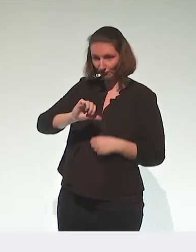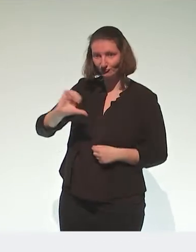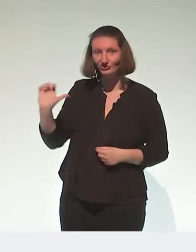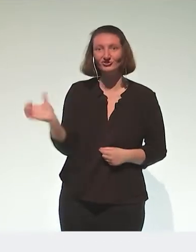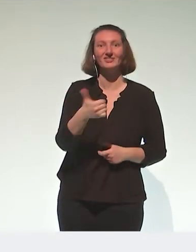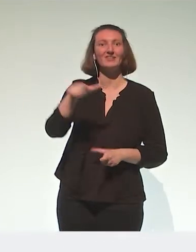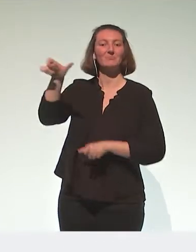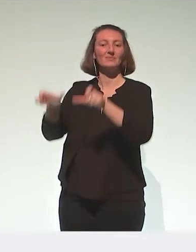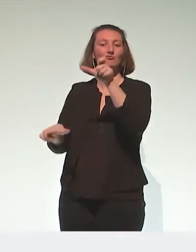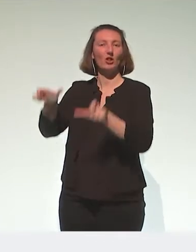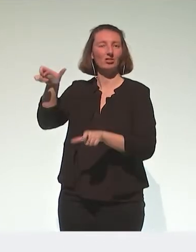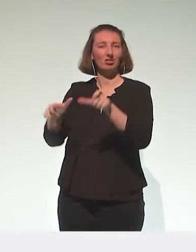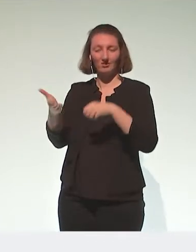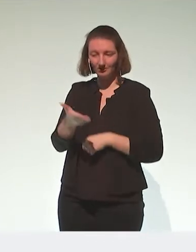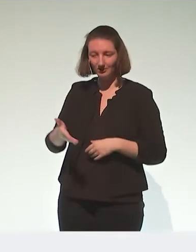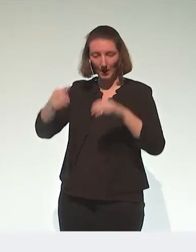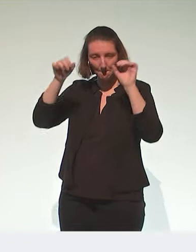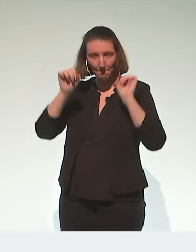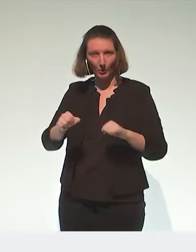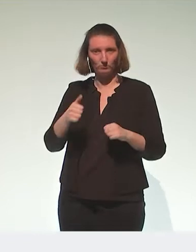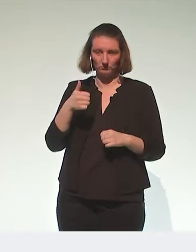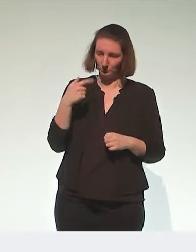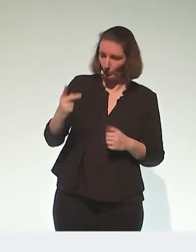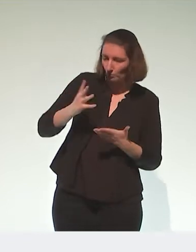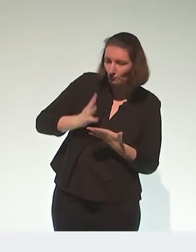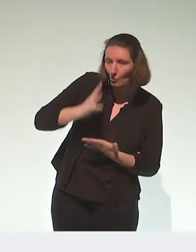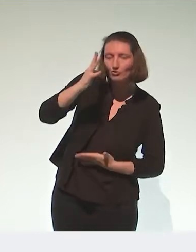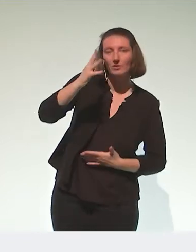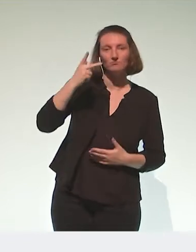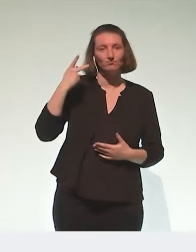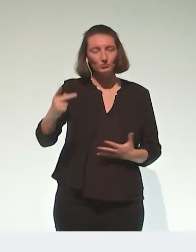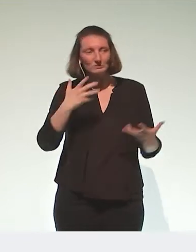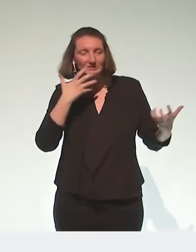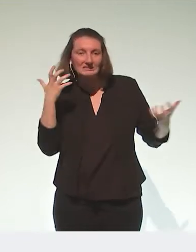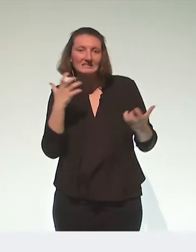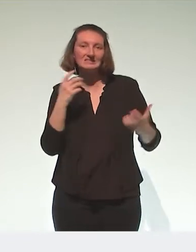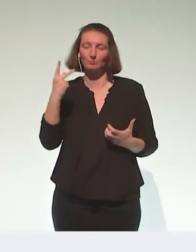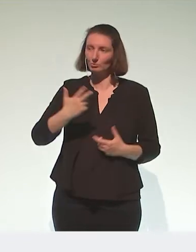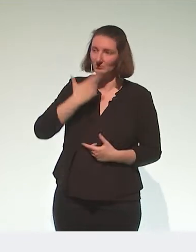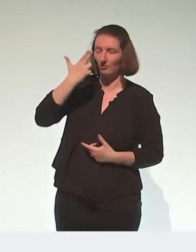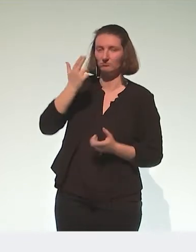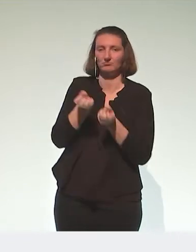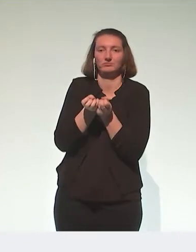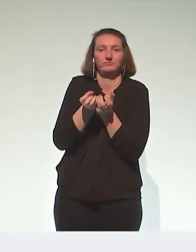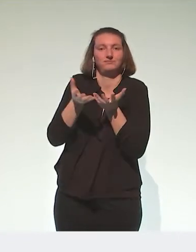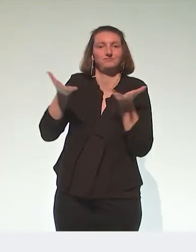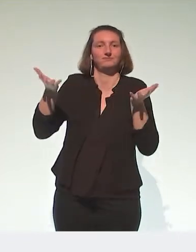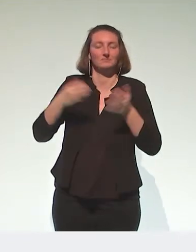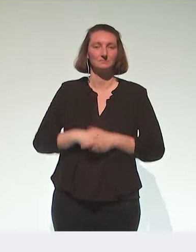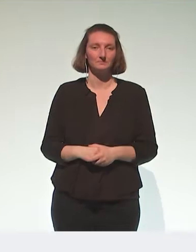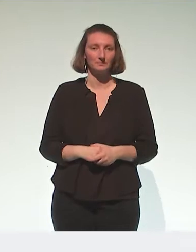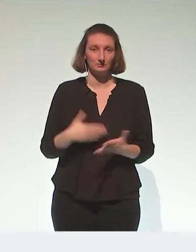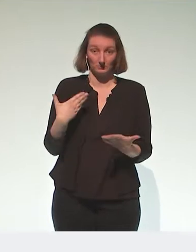every individual gets to grow, to make plans, and to thrive.